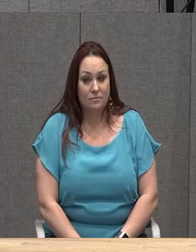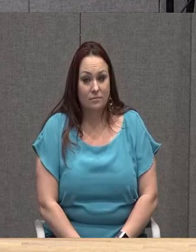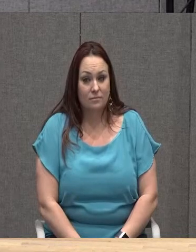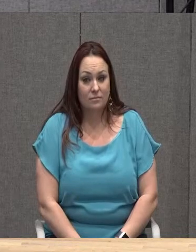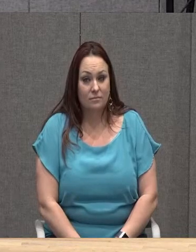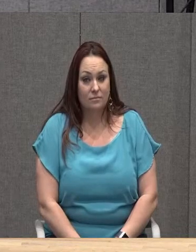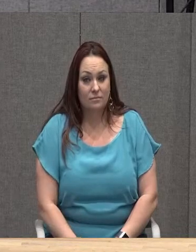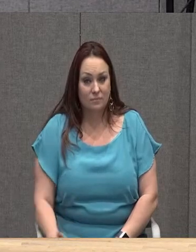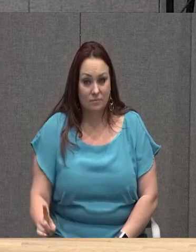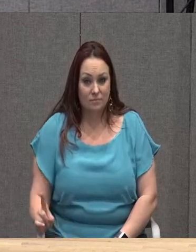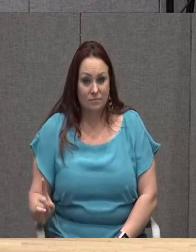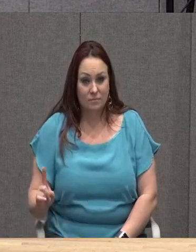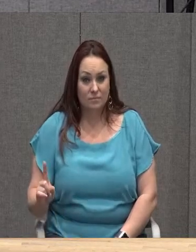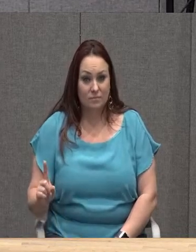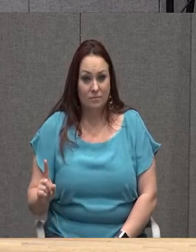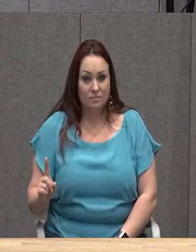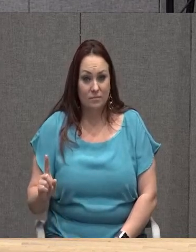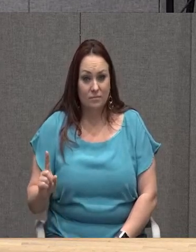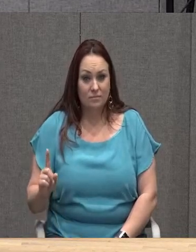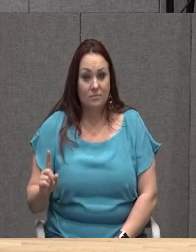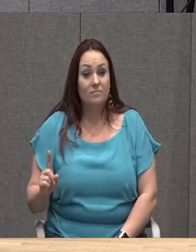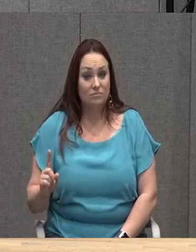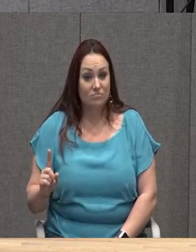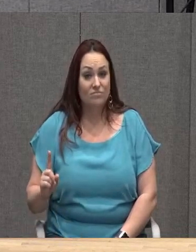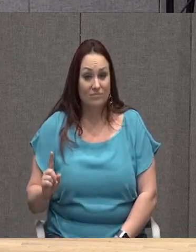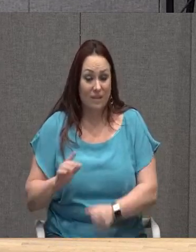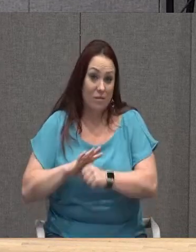One, Oh, pressure's on.